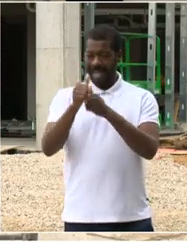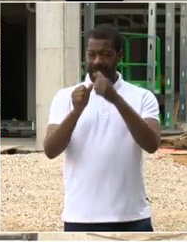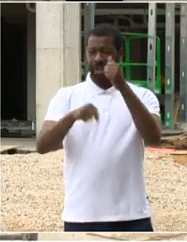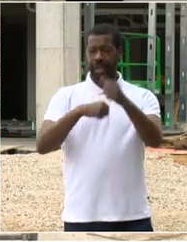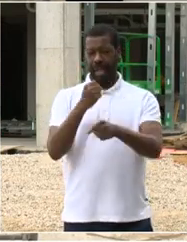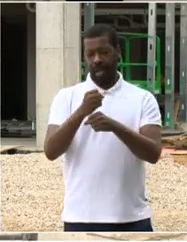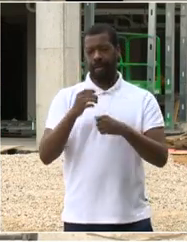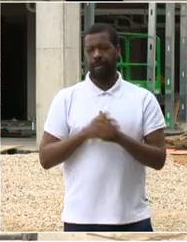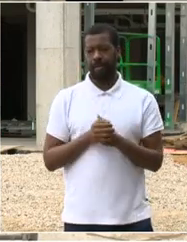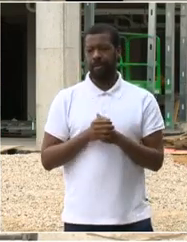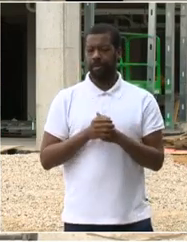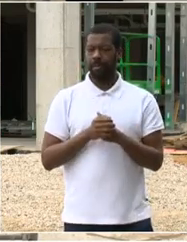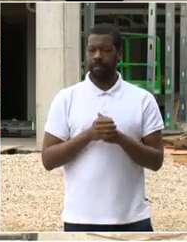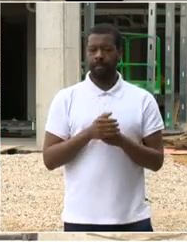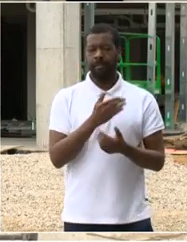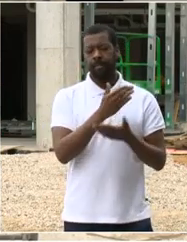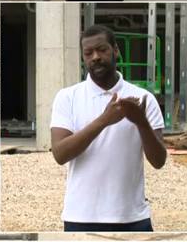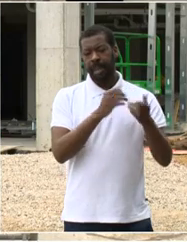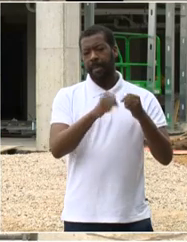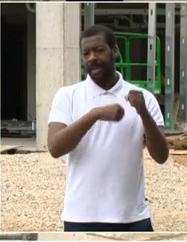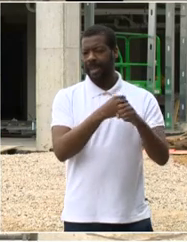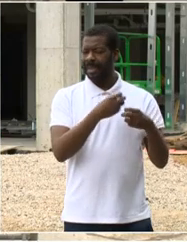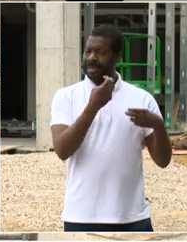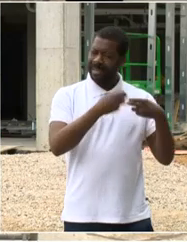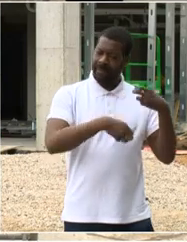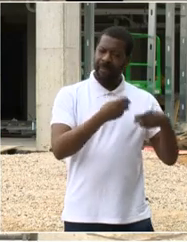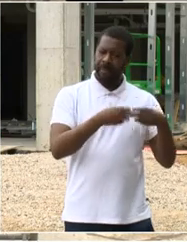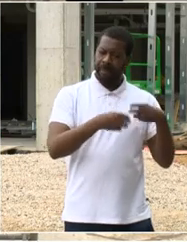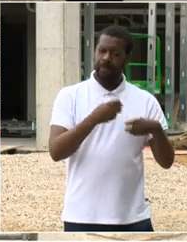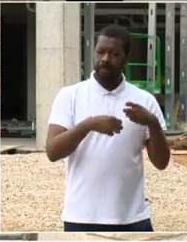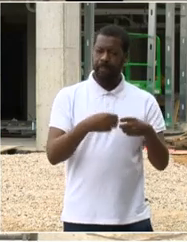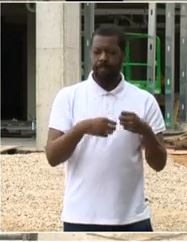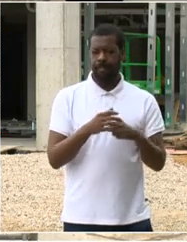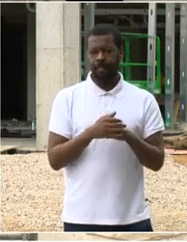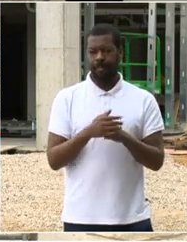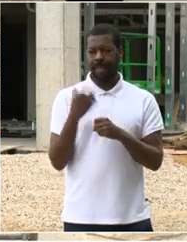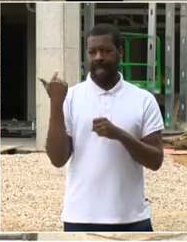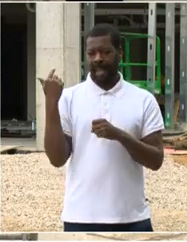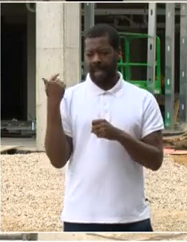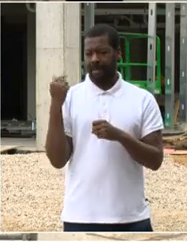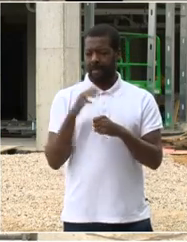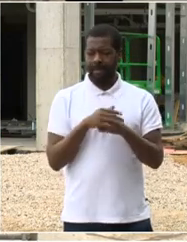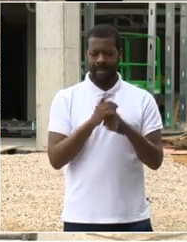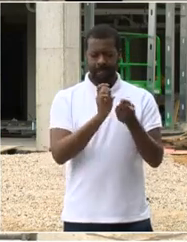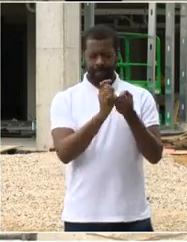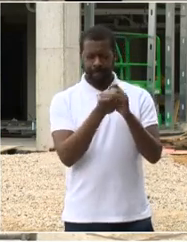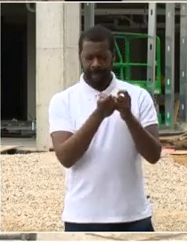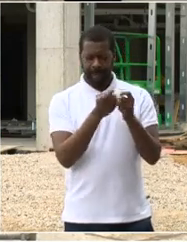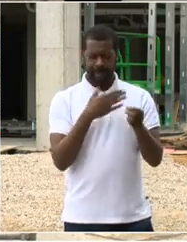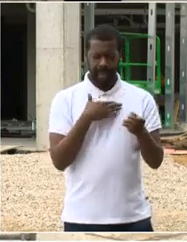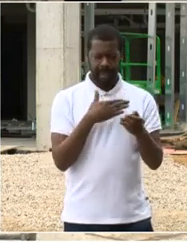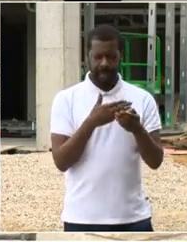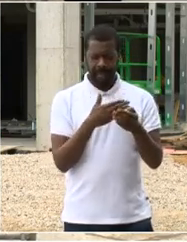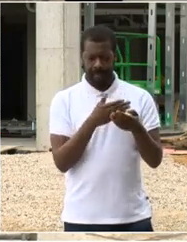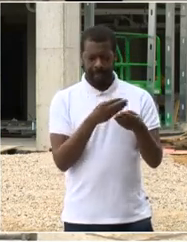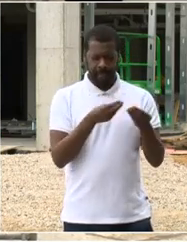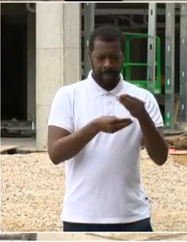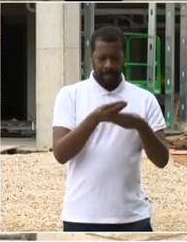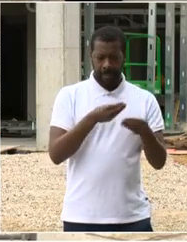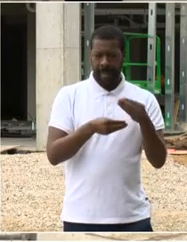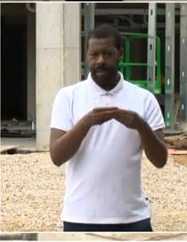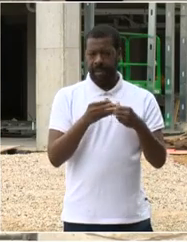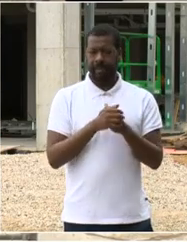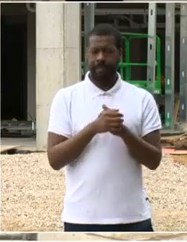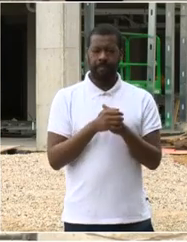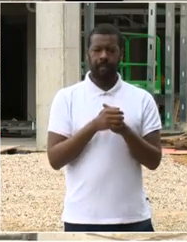it was tougher than others, like last year, when we had to redo our budget in about 2 weeks and had to